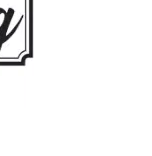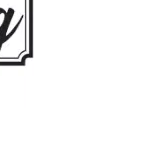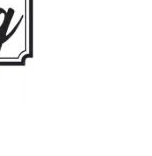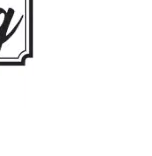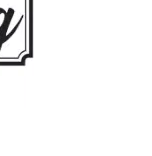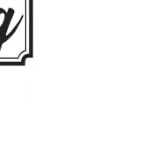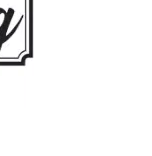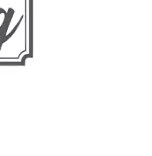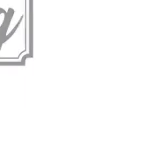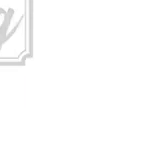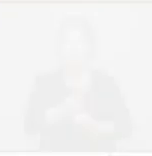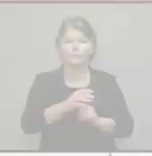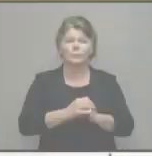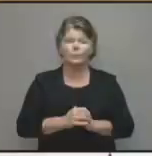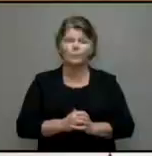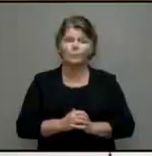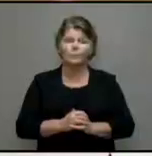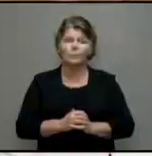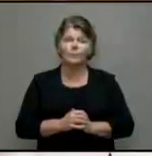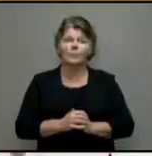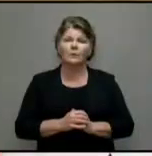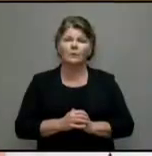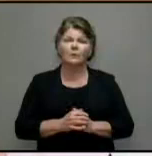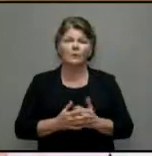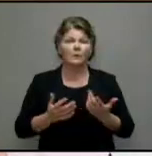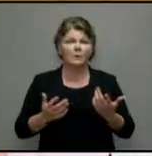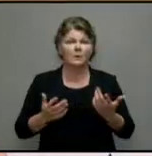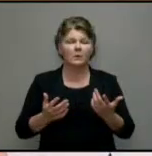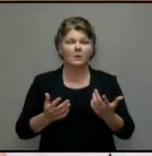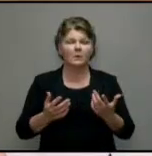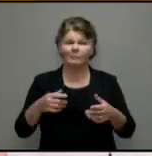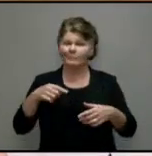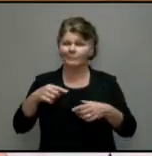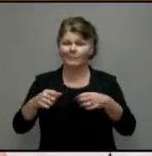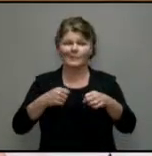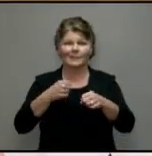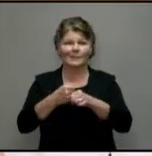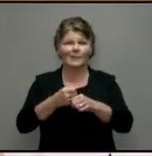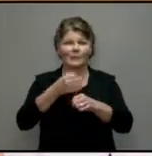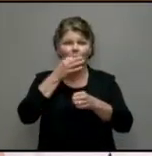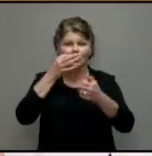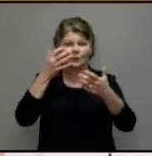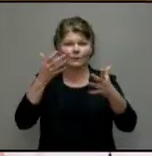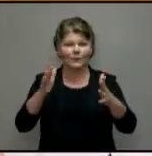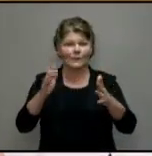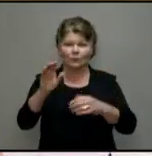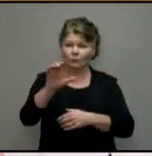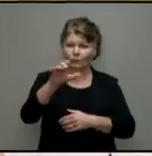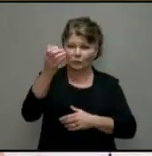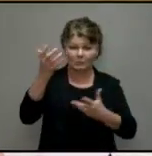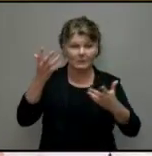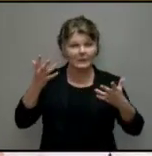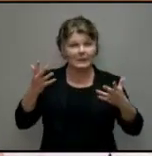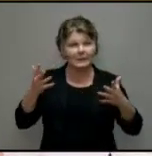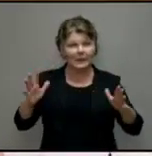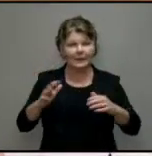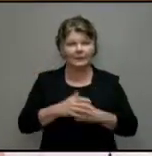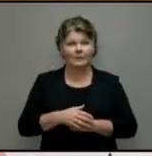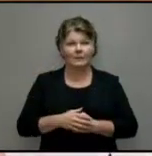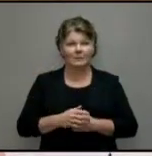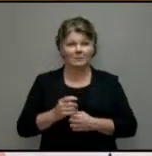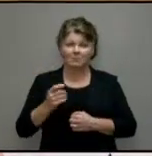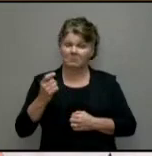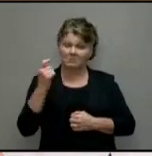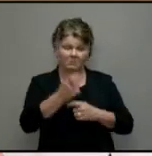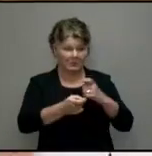Today on Main Street Living. Another year is quickly drawing to a close and Christmas is over. The gifts have